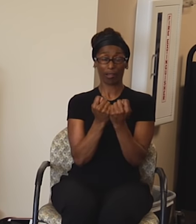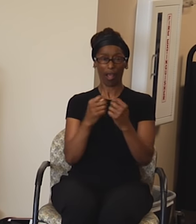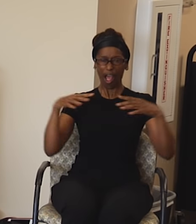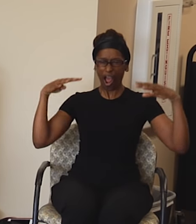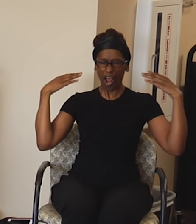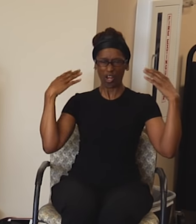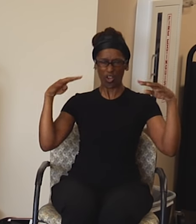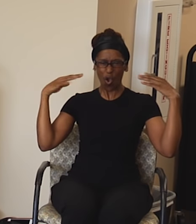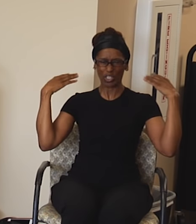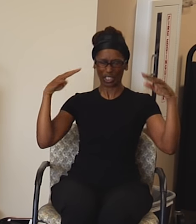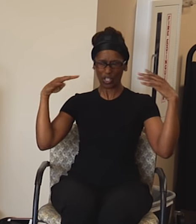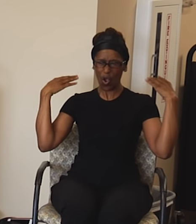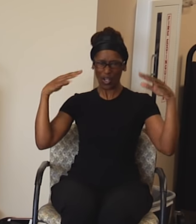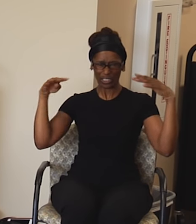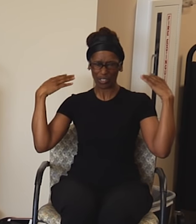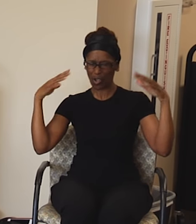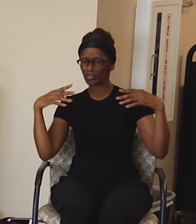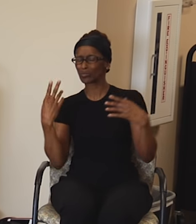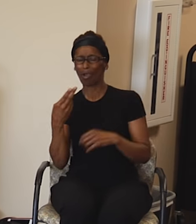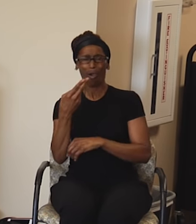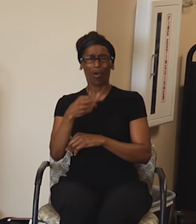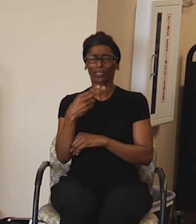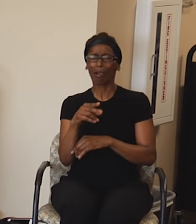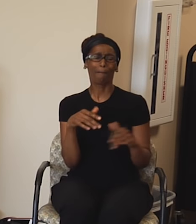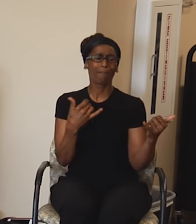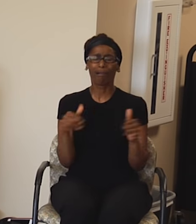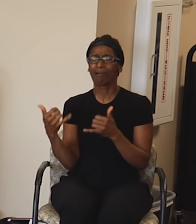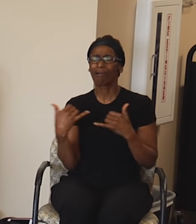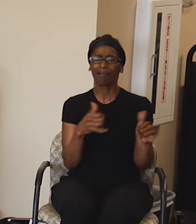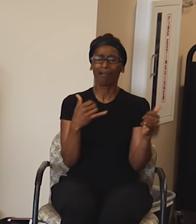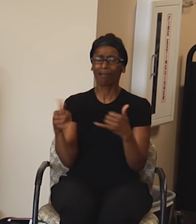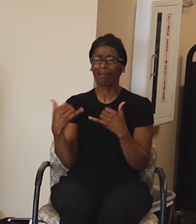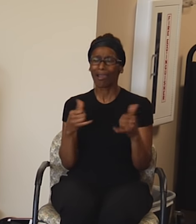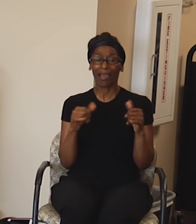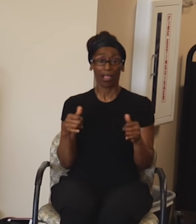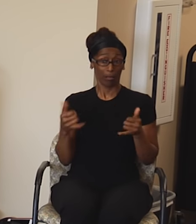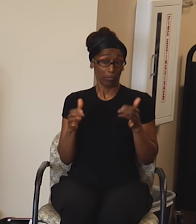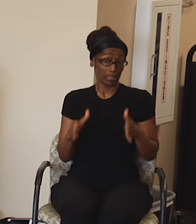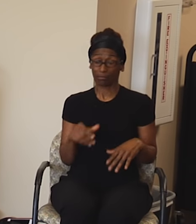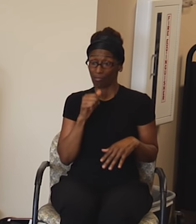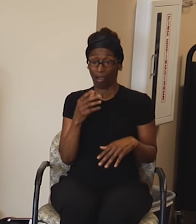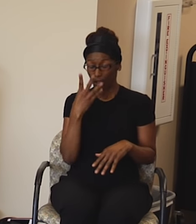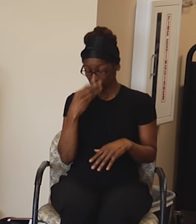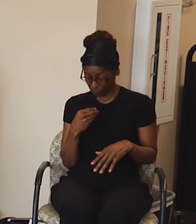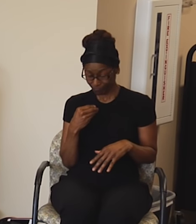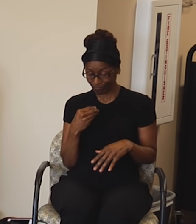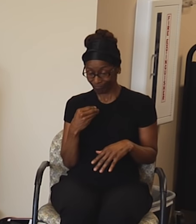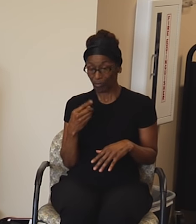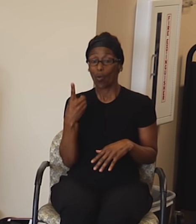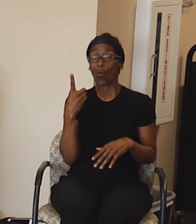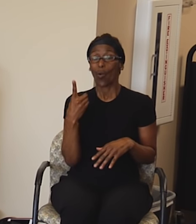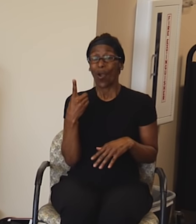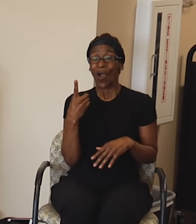hotel. Oh, there was a big party there and they kept, the players couldn't get a wink of sleep. Well, one player